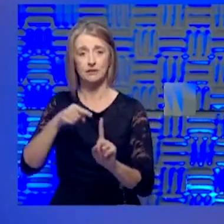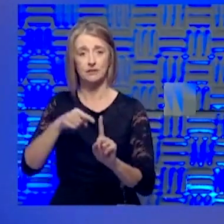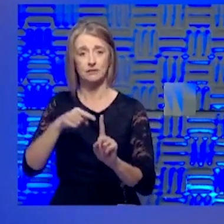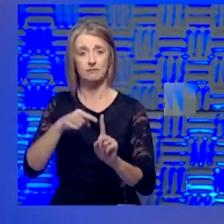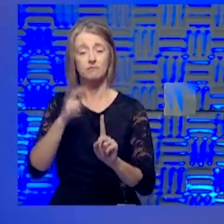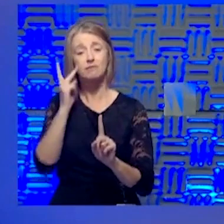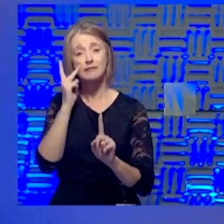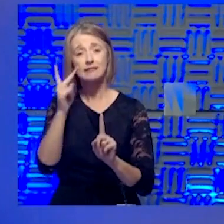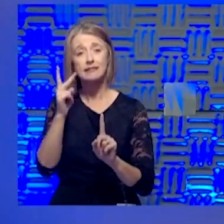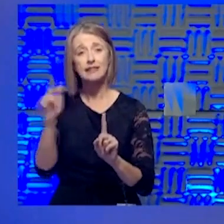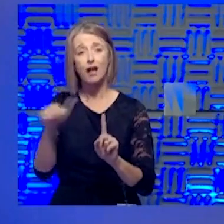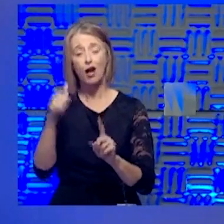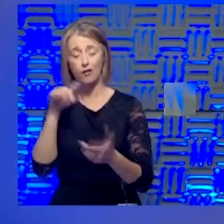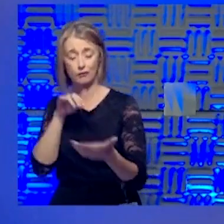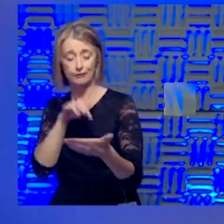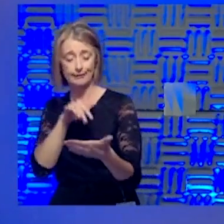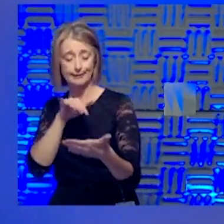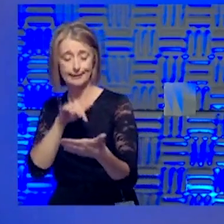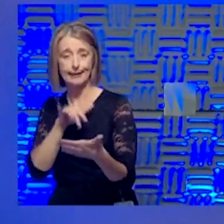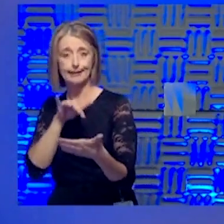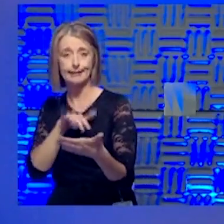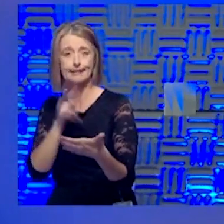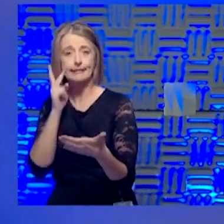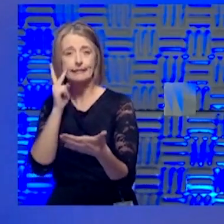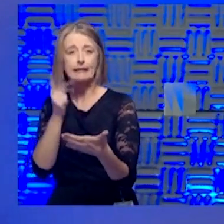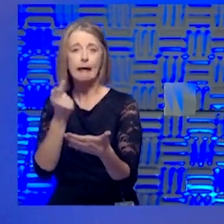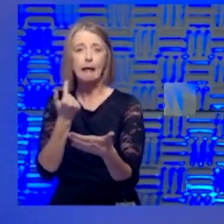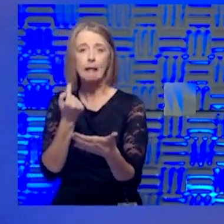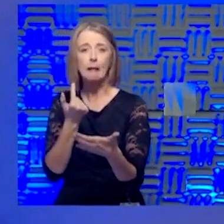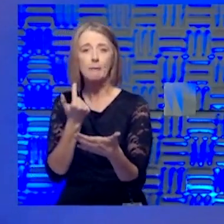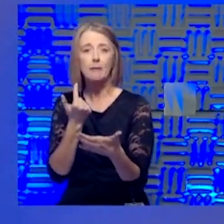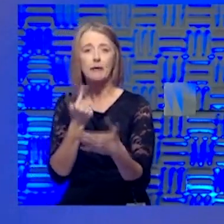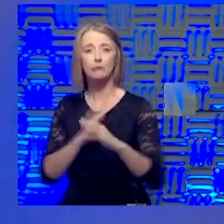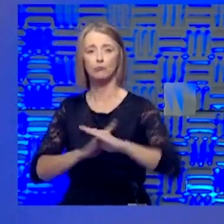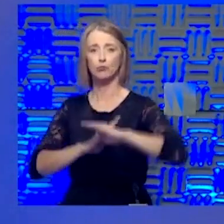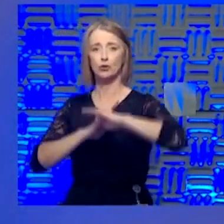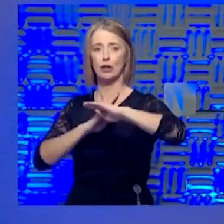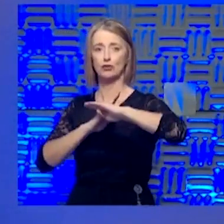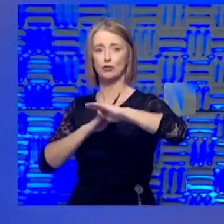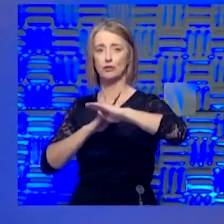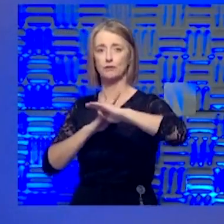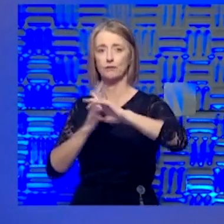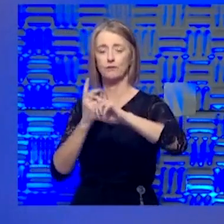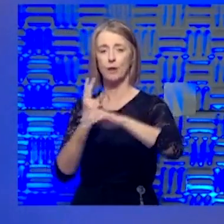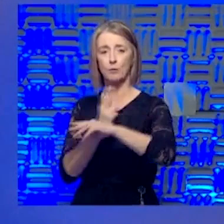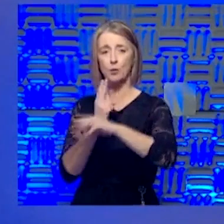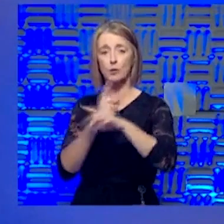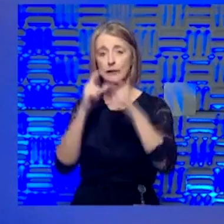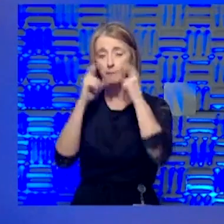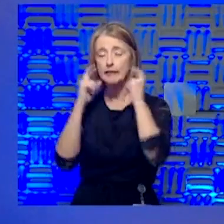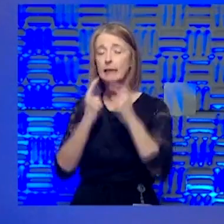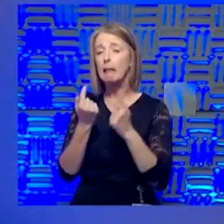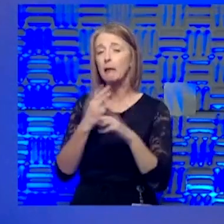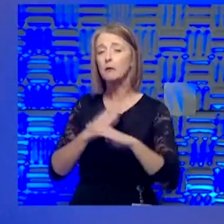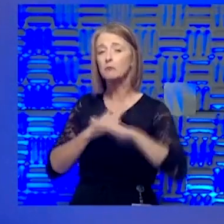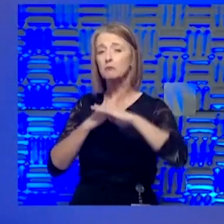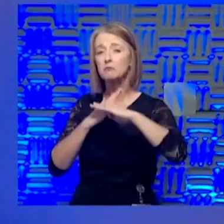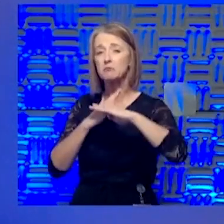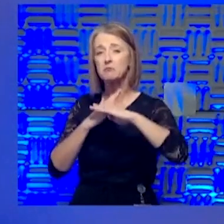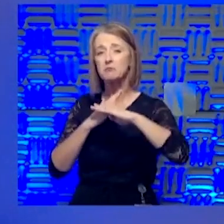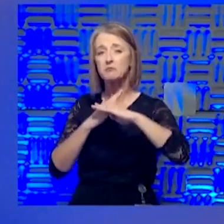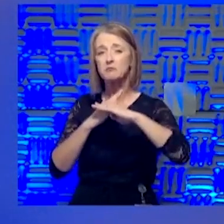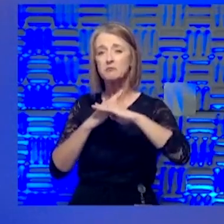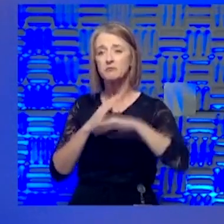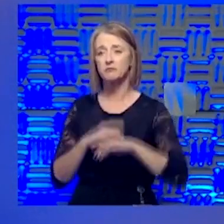at other studies, you may get a little bit of protection from wearing the mask itself. We certainly would not use